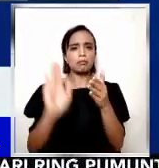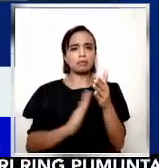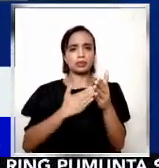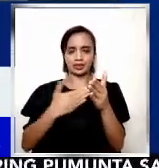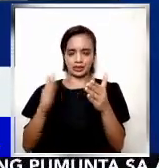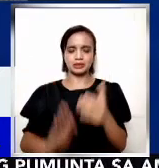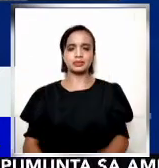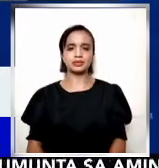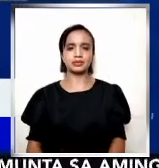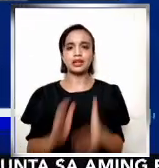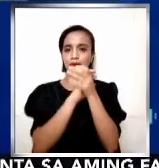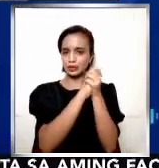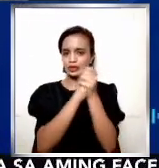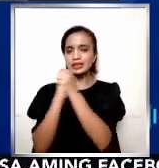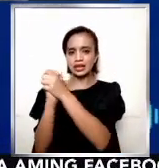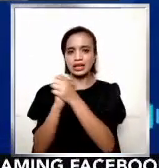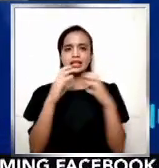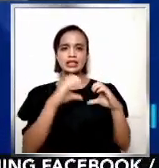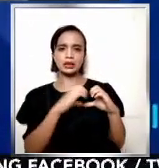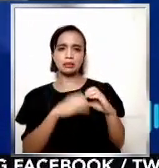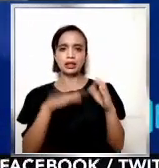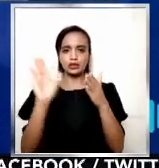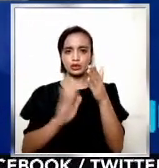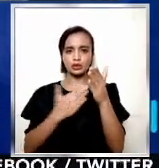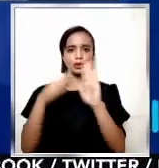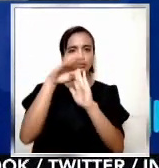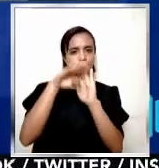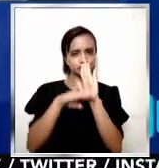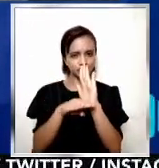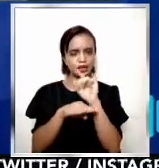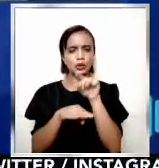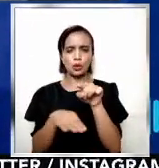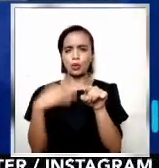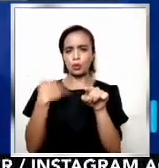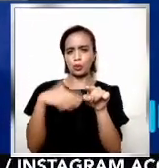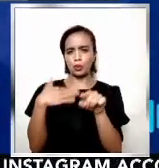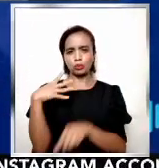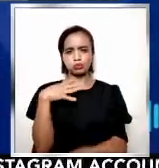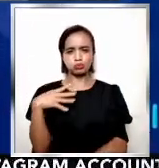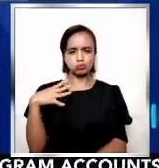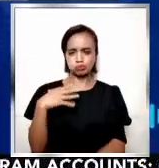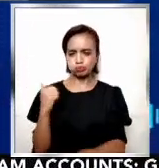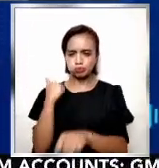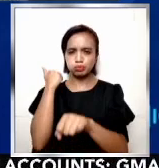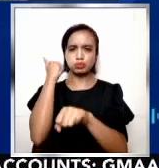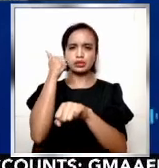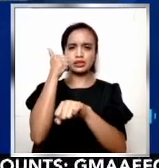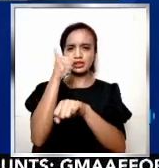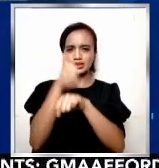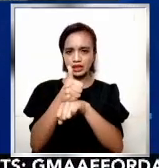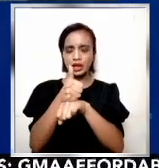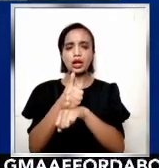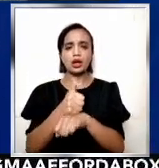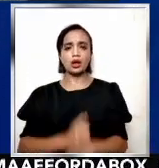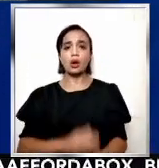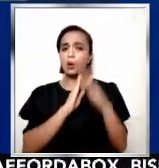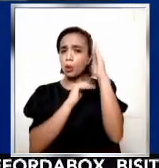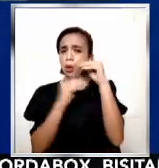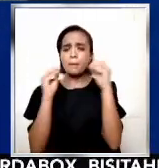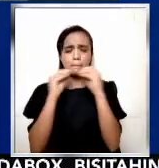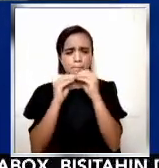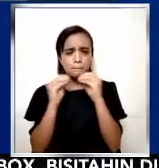GMA playlist on your much-awaited launch. May you create more beautiful